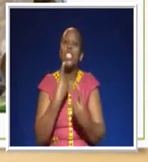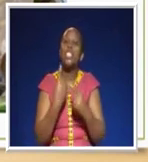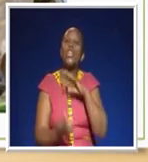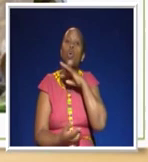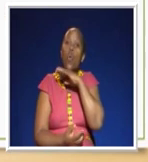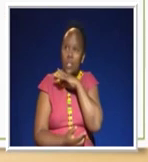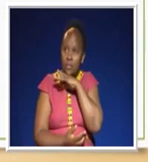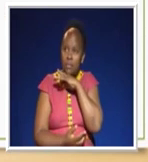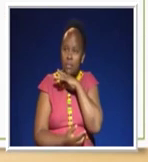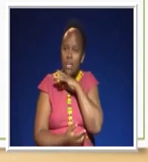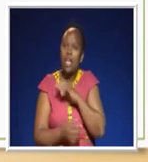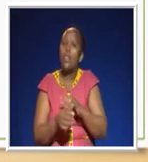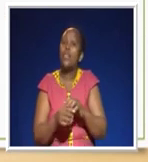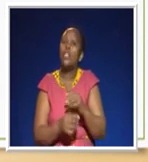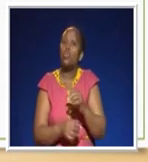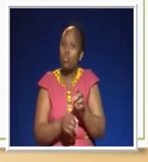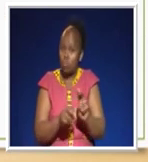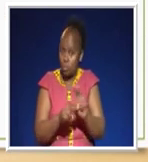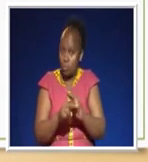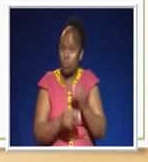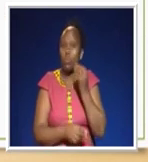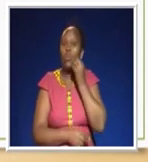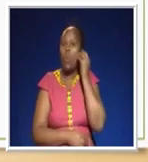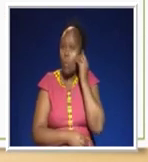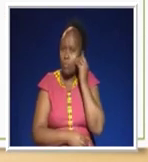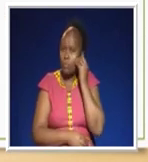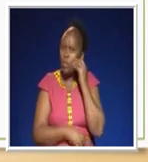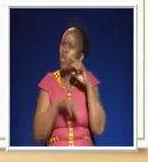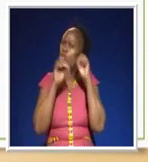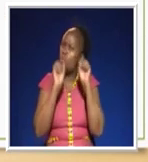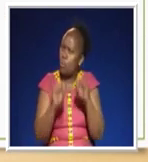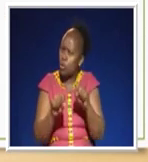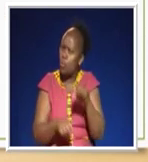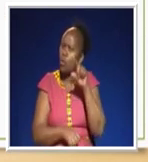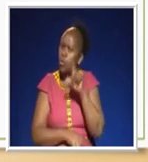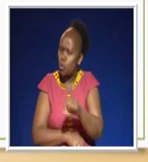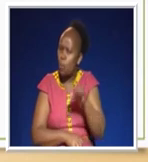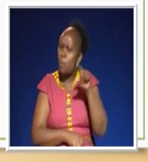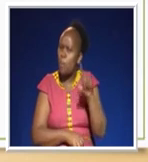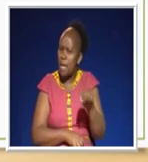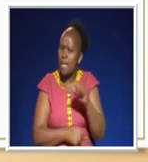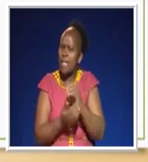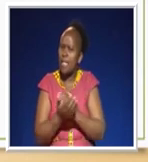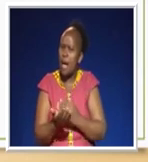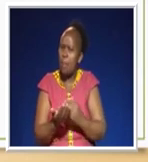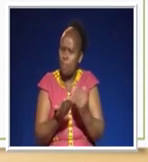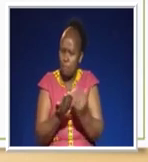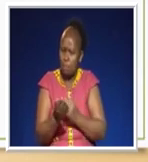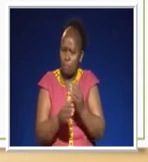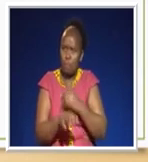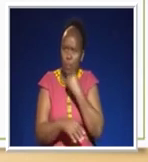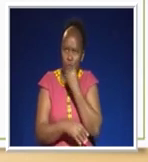that we compost at home. Are you able to pick some of the peels that we've